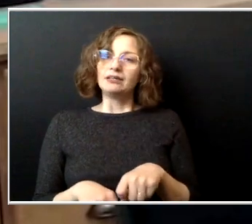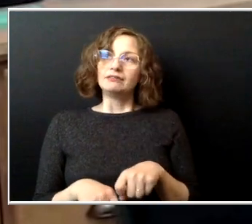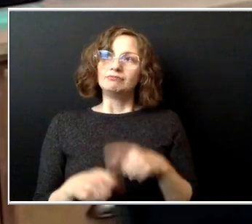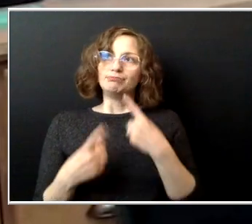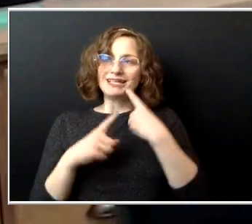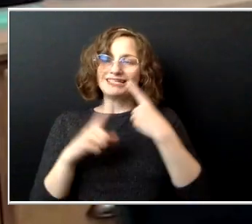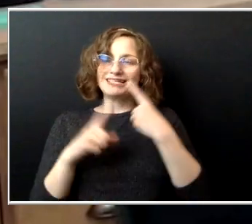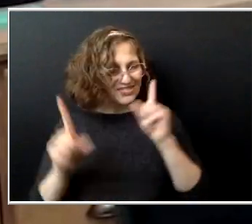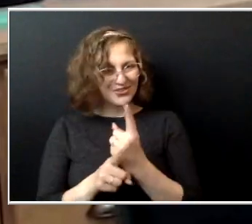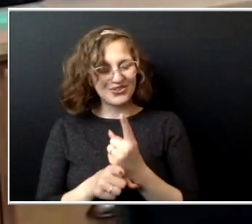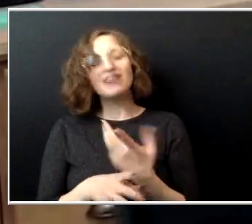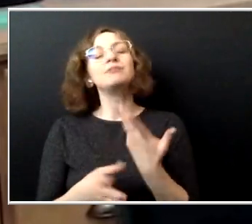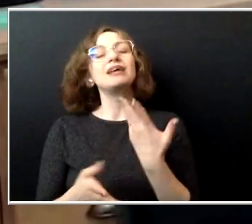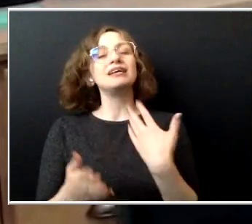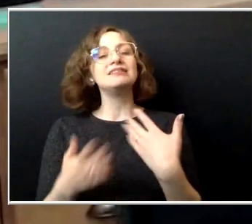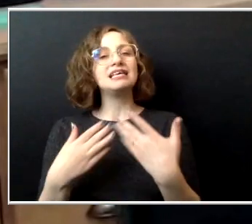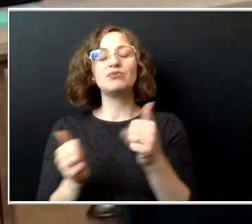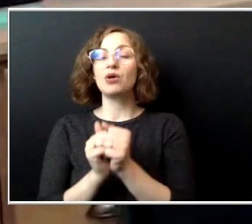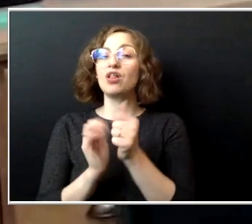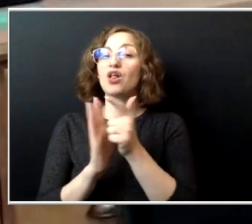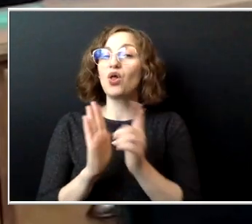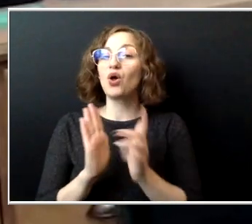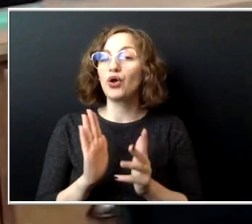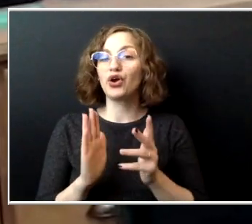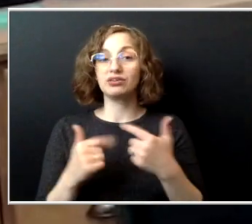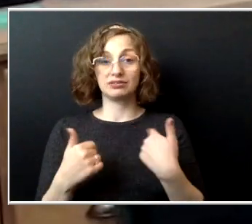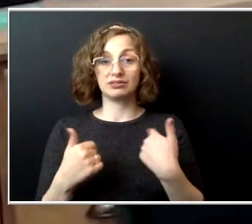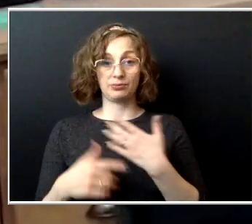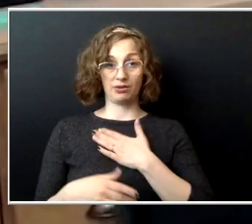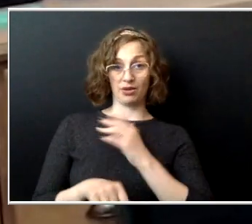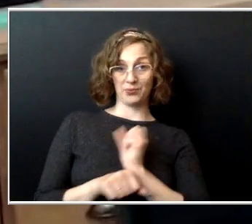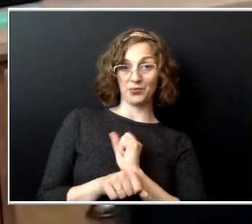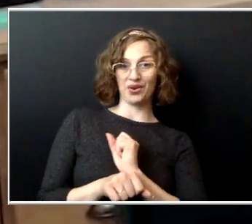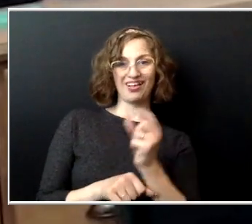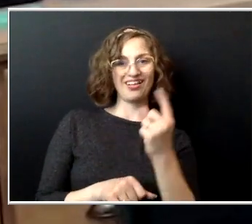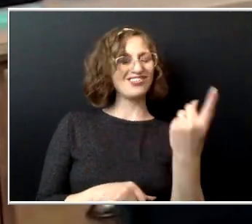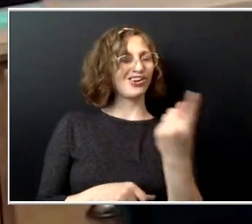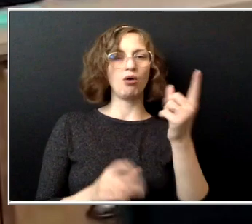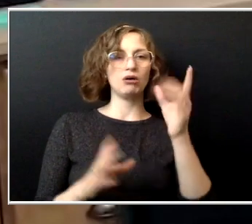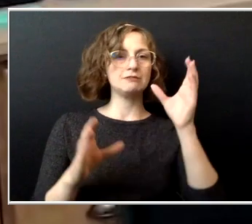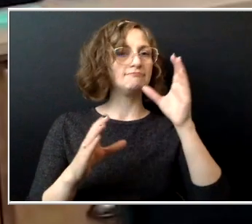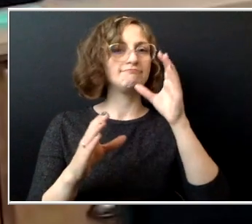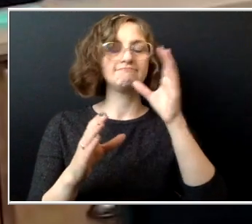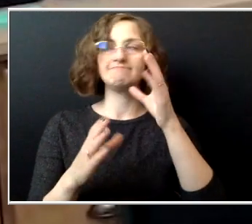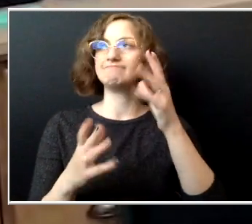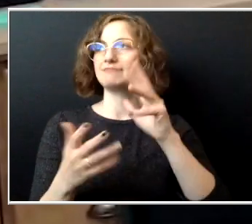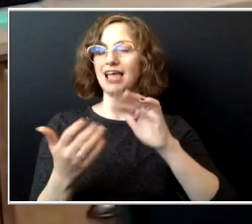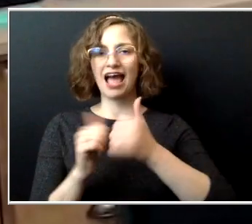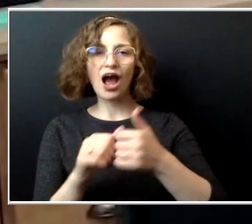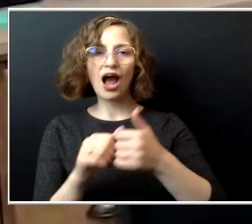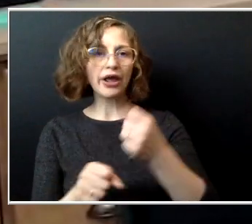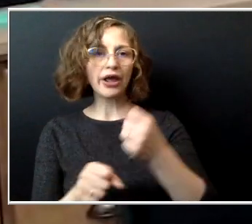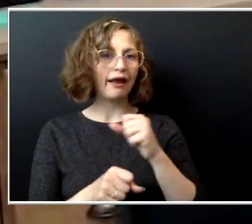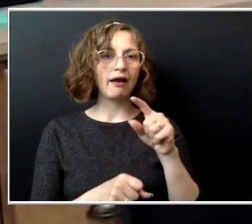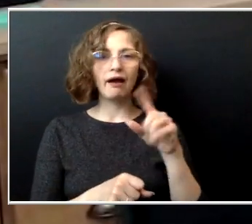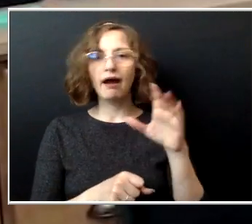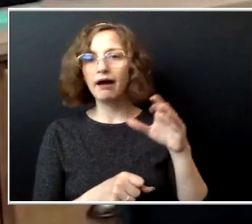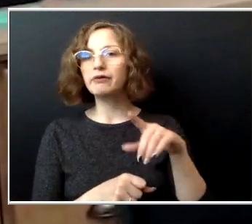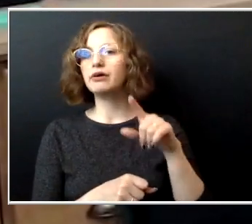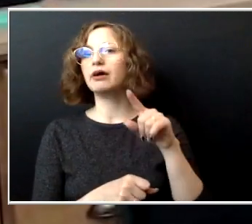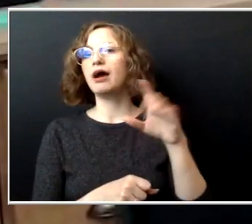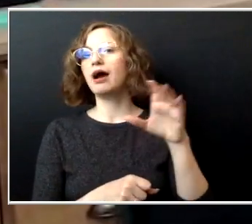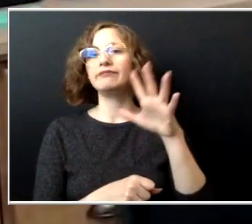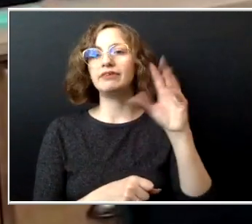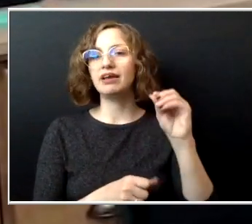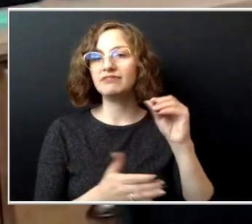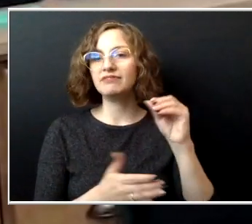Because even with lawyers in what I do, they're always looking for a way to get that $100,000 or $150,000 worth of student loans